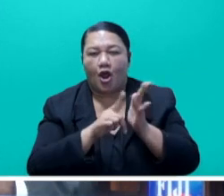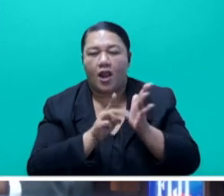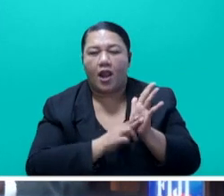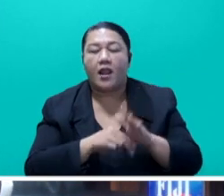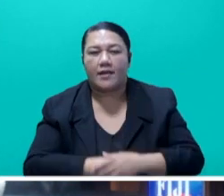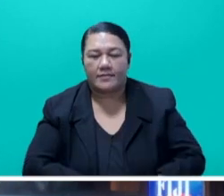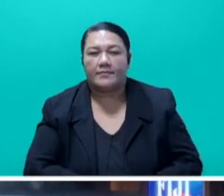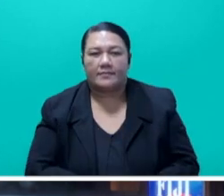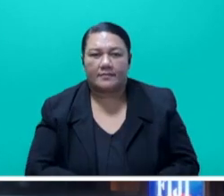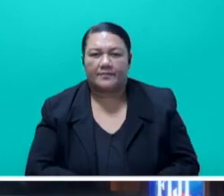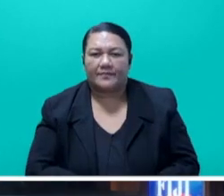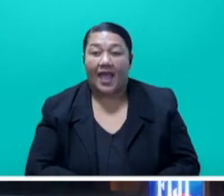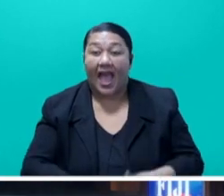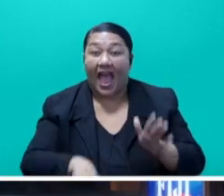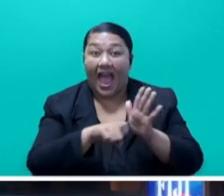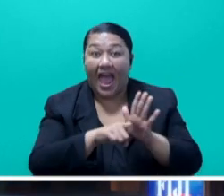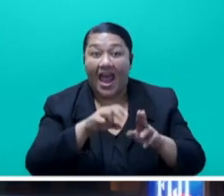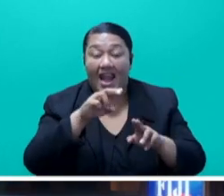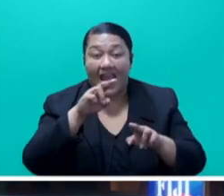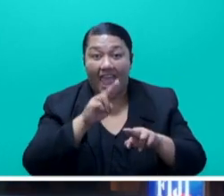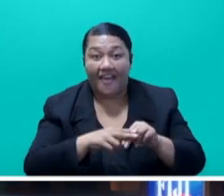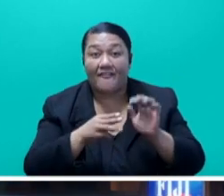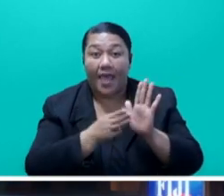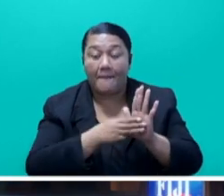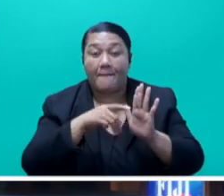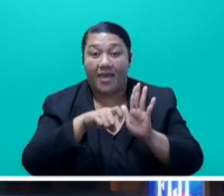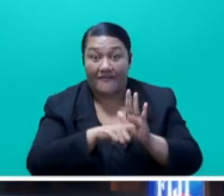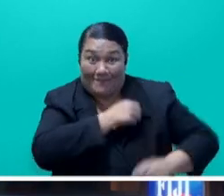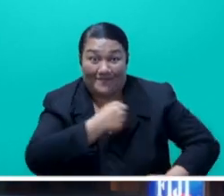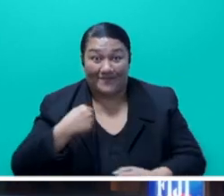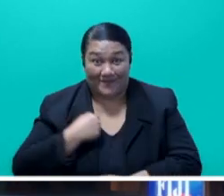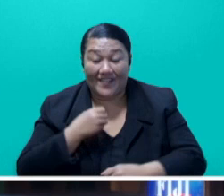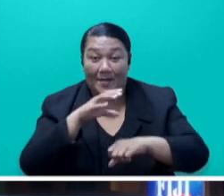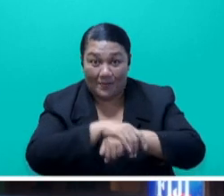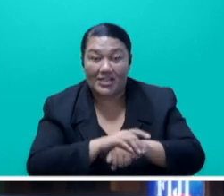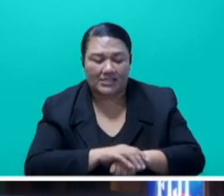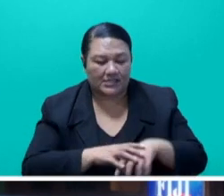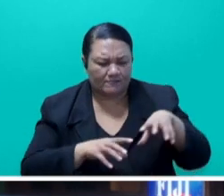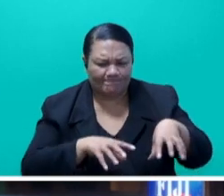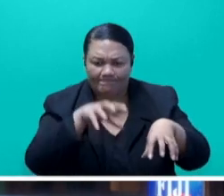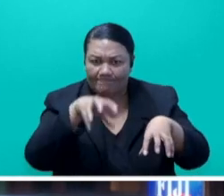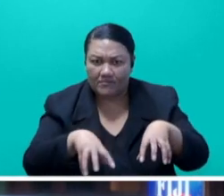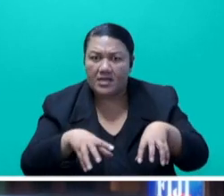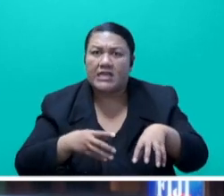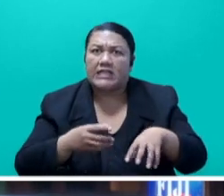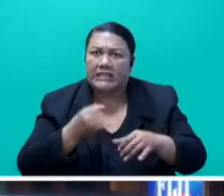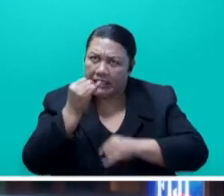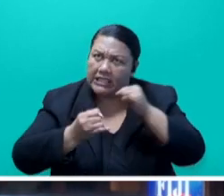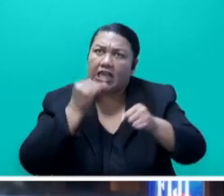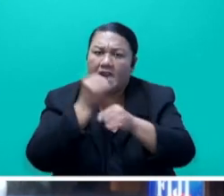So the RFMF and the Fiji Police Force are still charged with providing forces for international